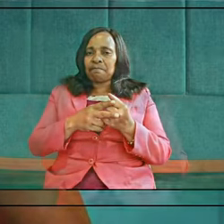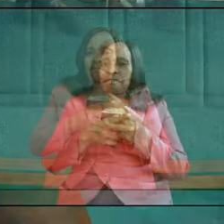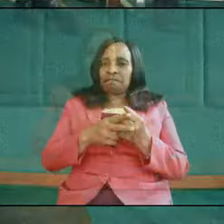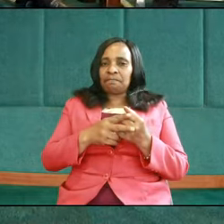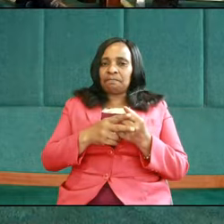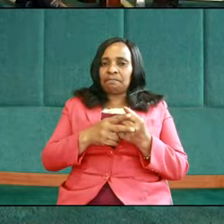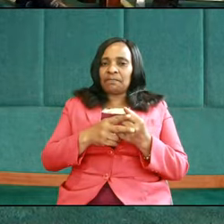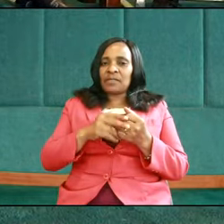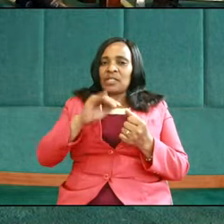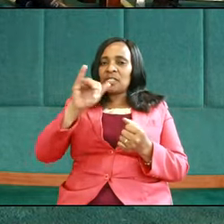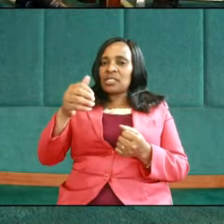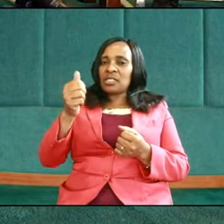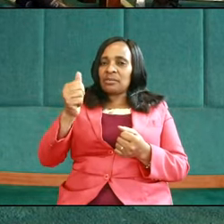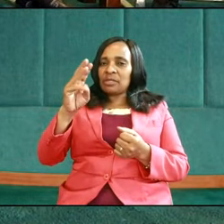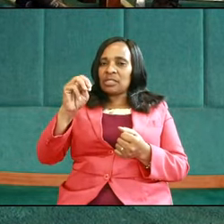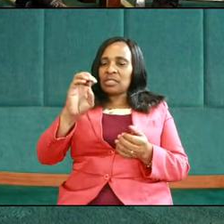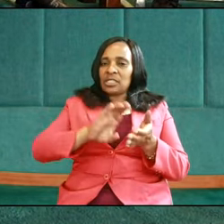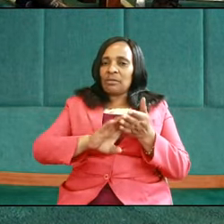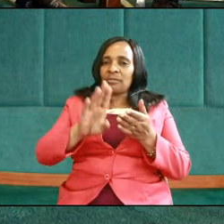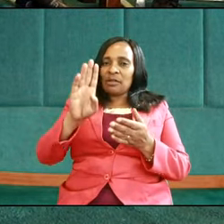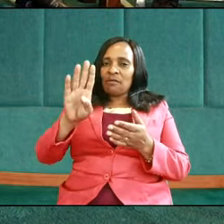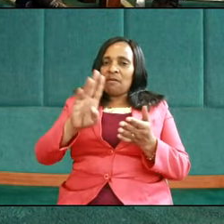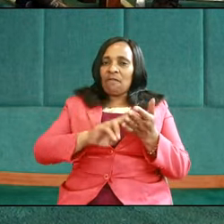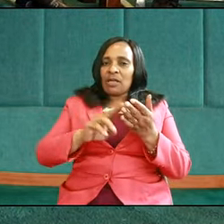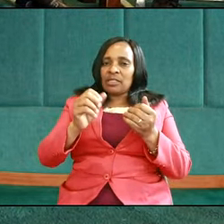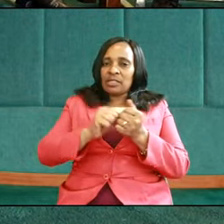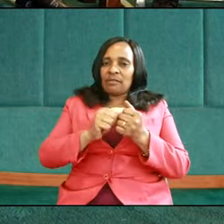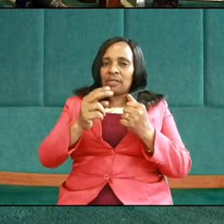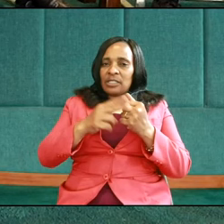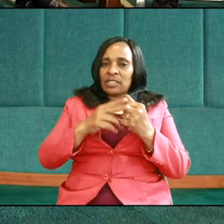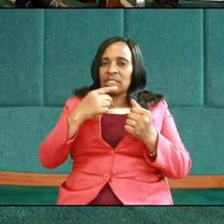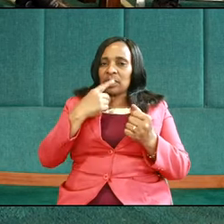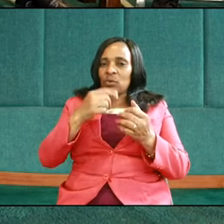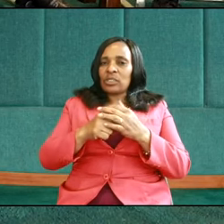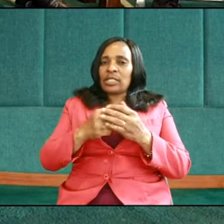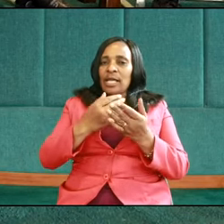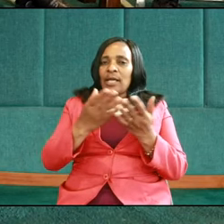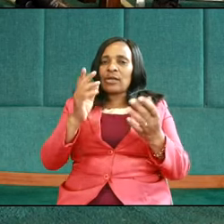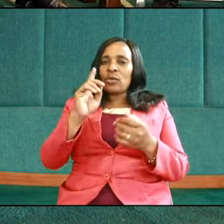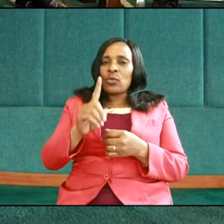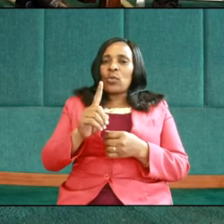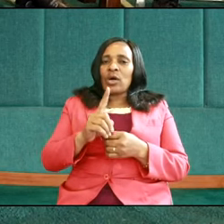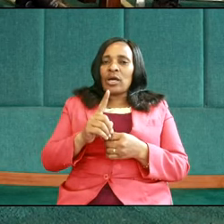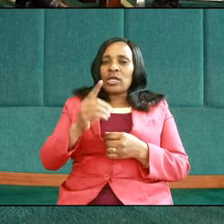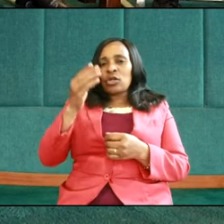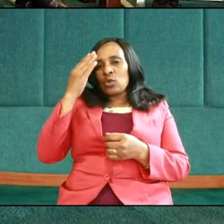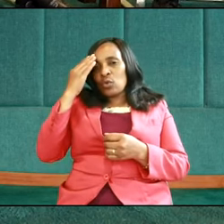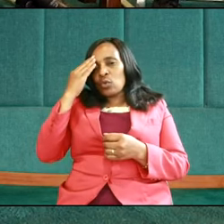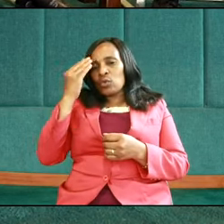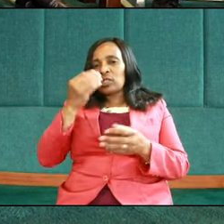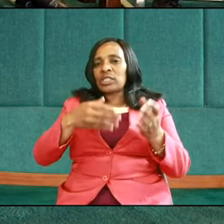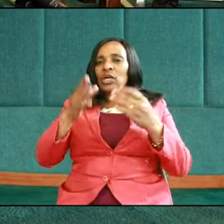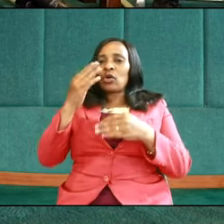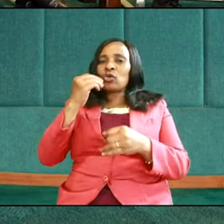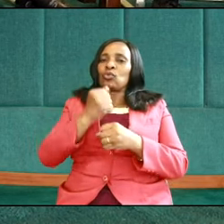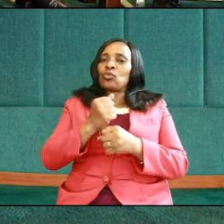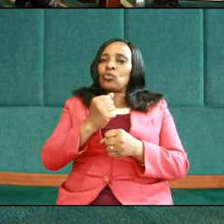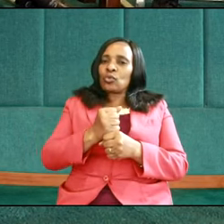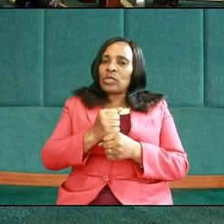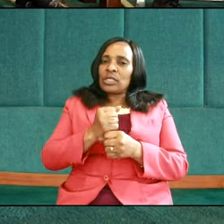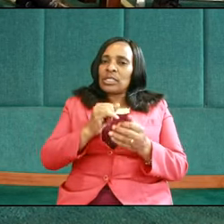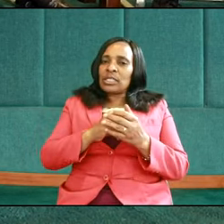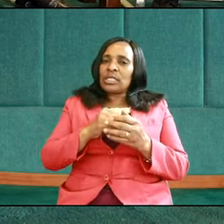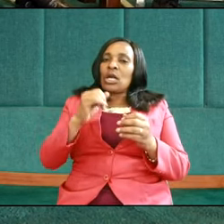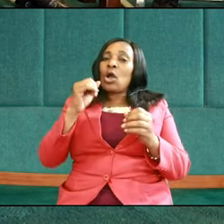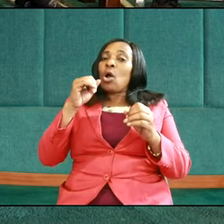Yeah, James 4:17. And it says, if anyone then knows the good they ought to do it and